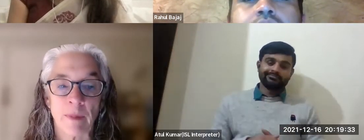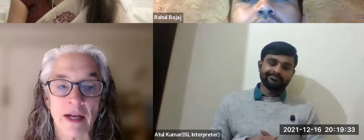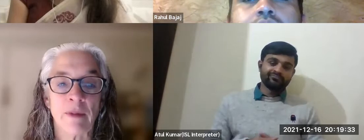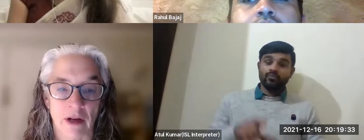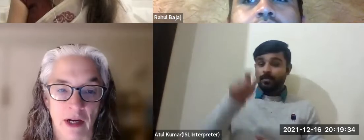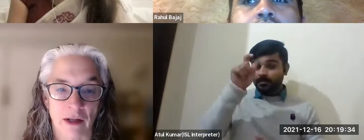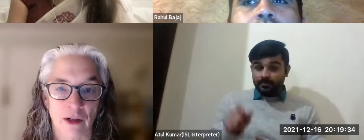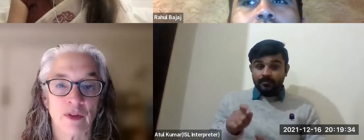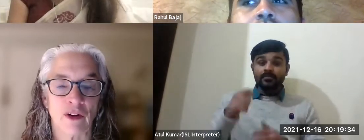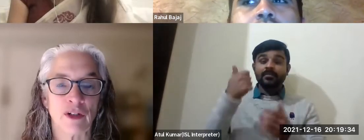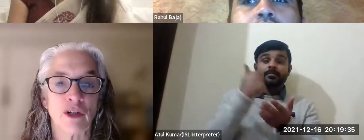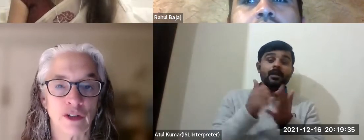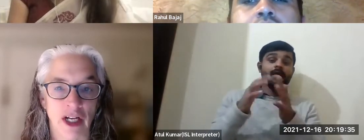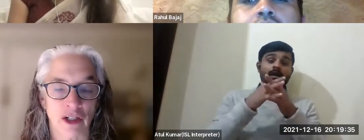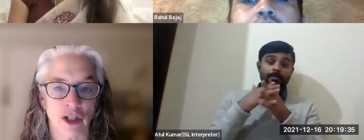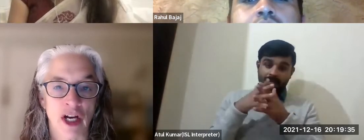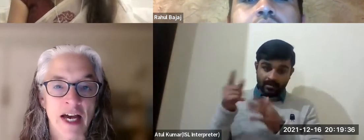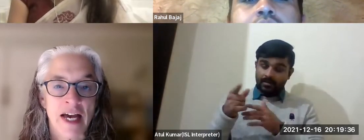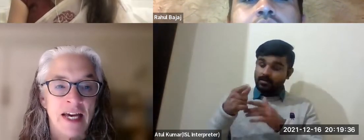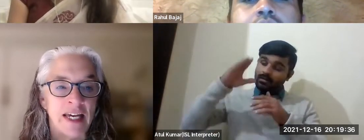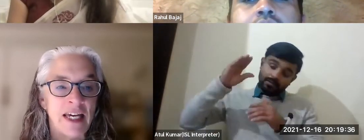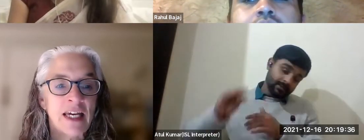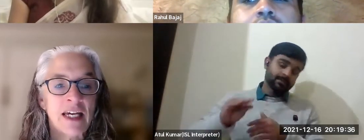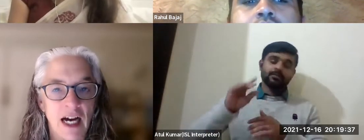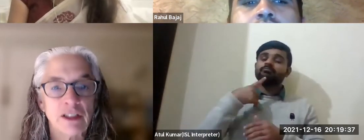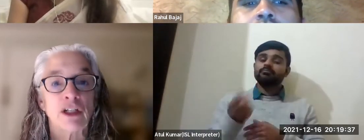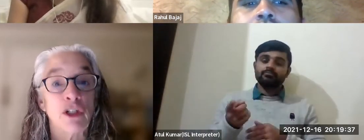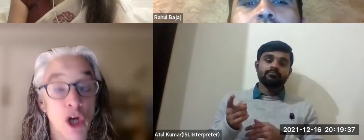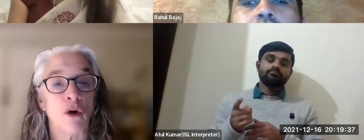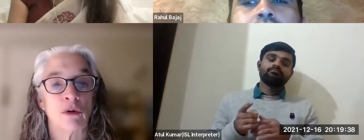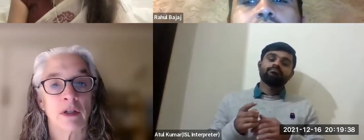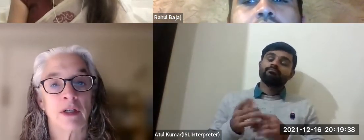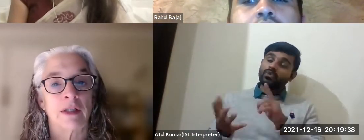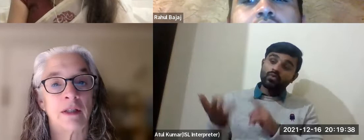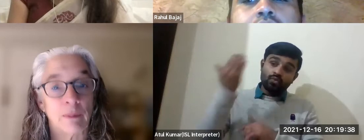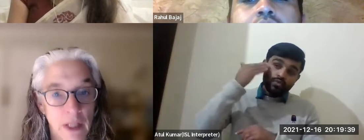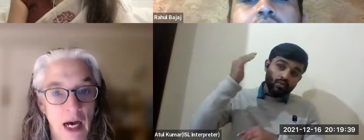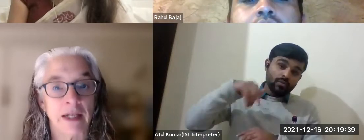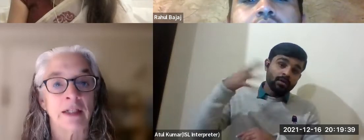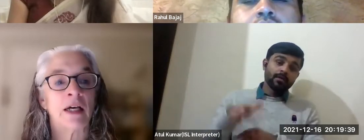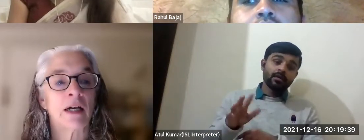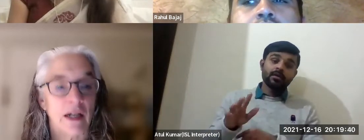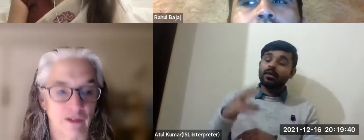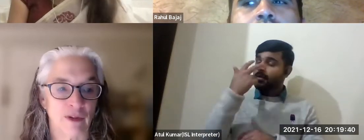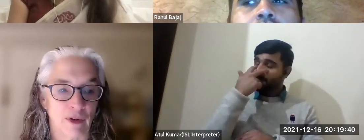person at Bank America, who was our negotiator, he got to know the blind